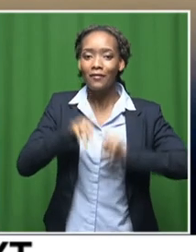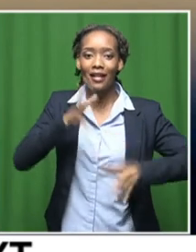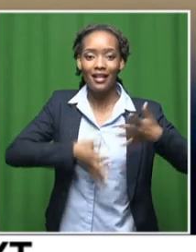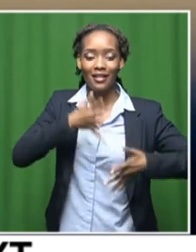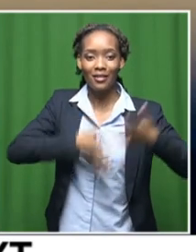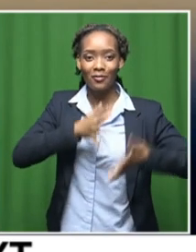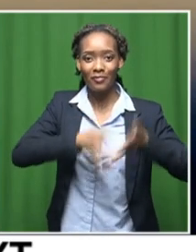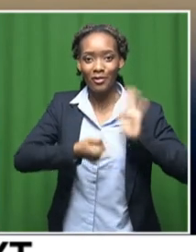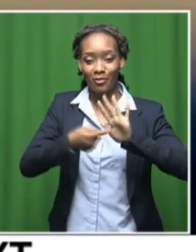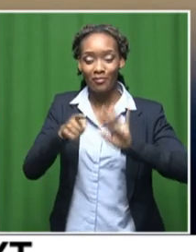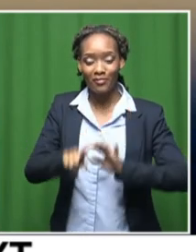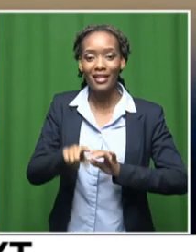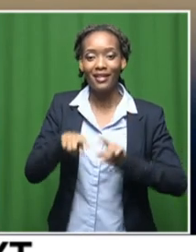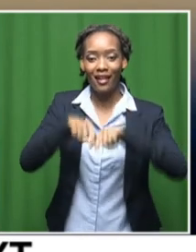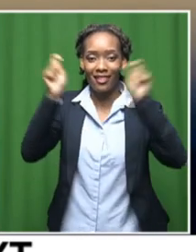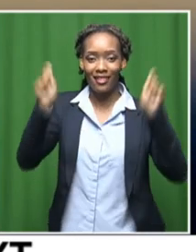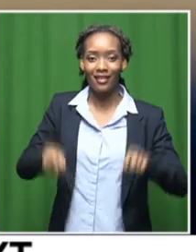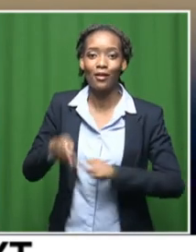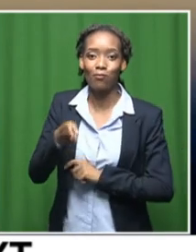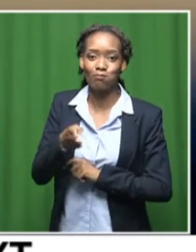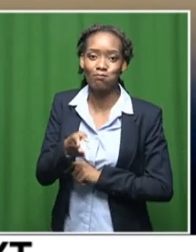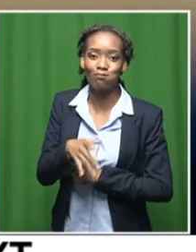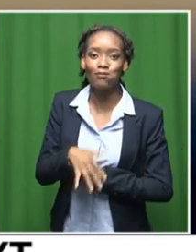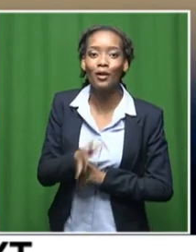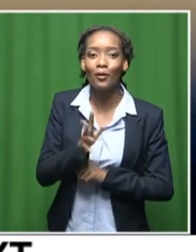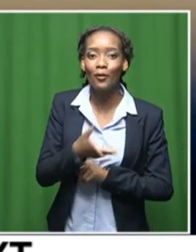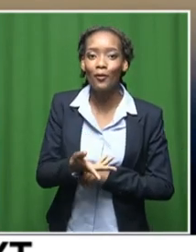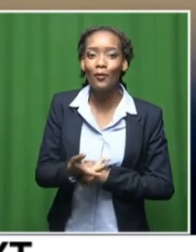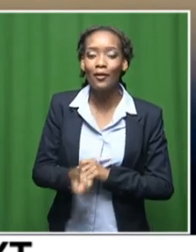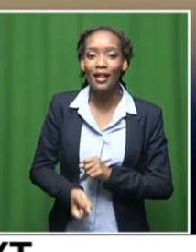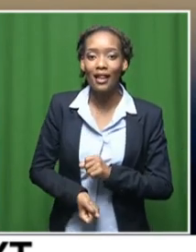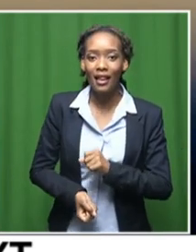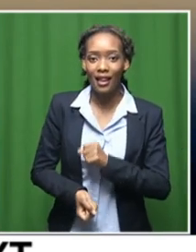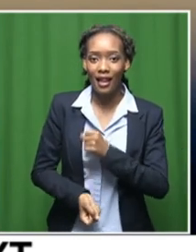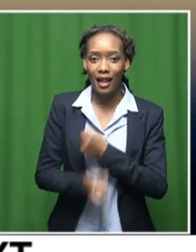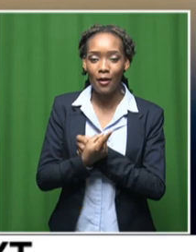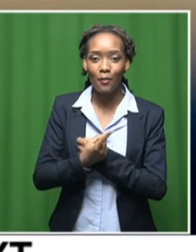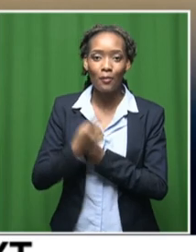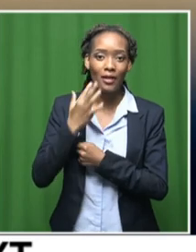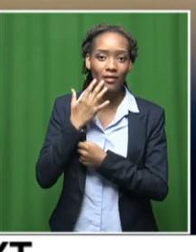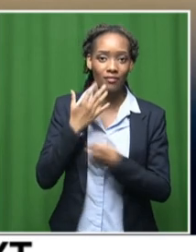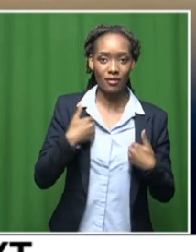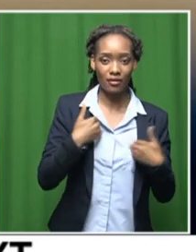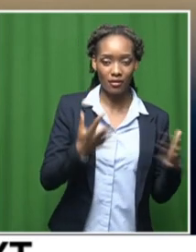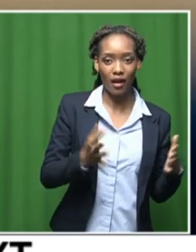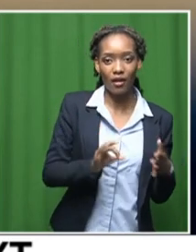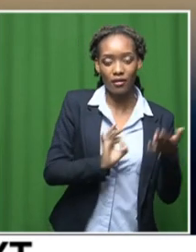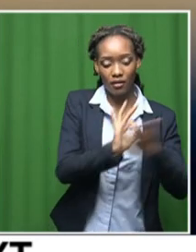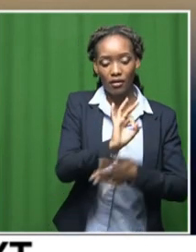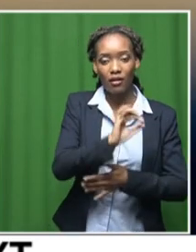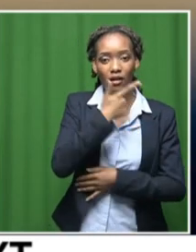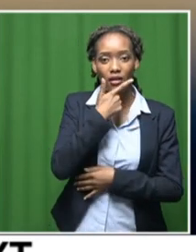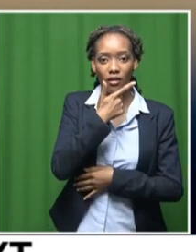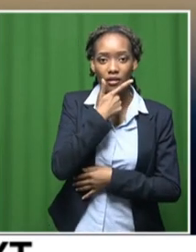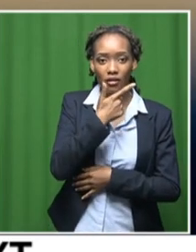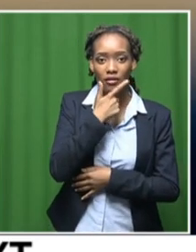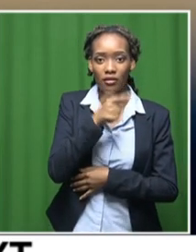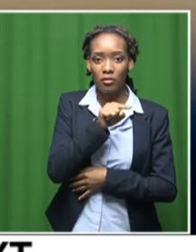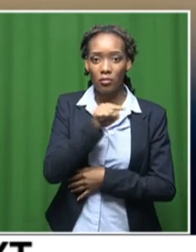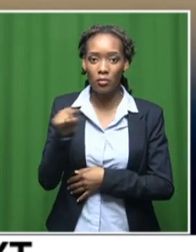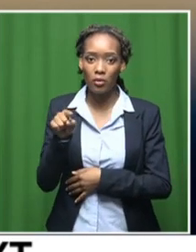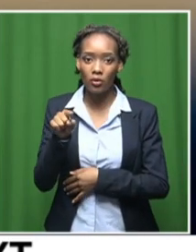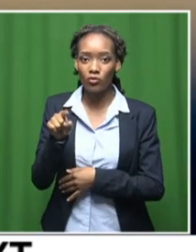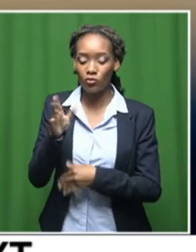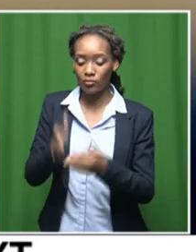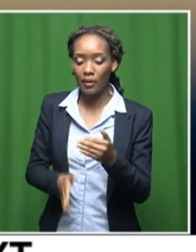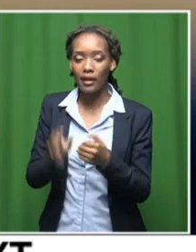Theatre. The show will take place, take to the stage from the 13th of December until the 7th of